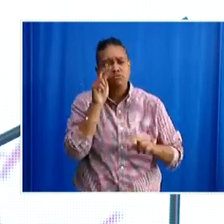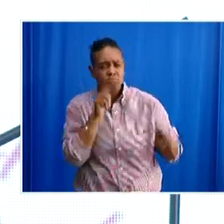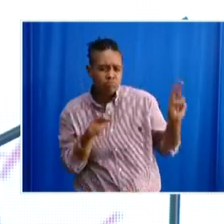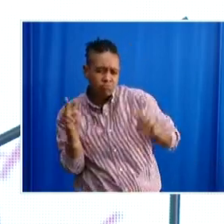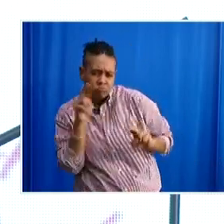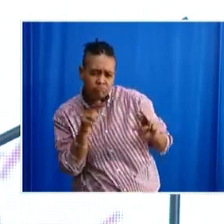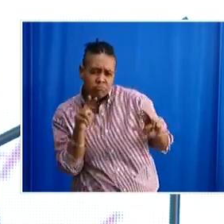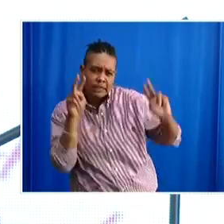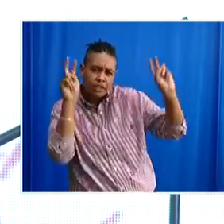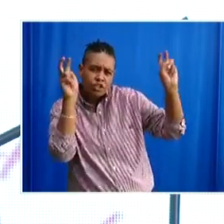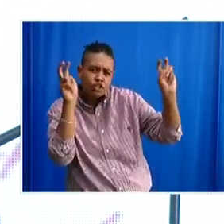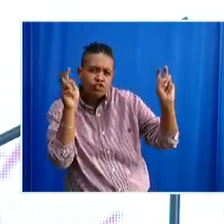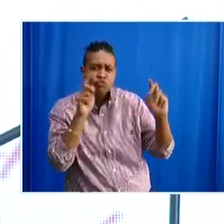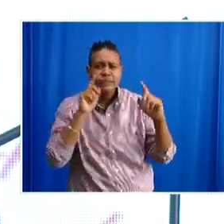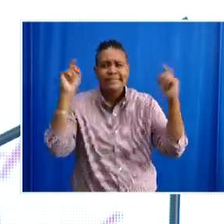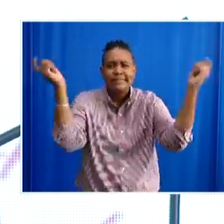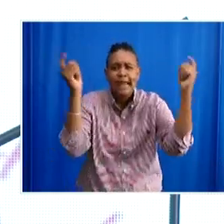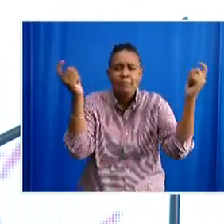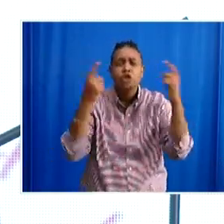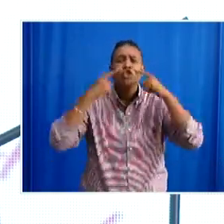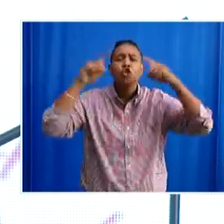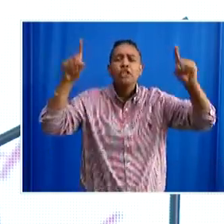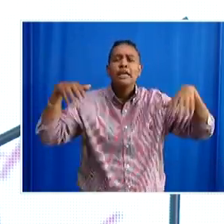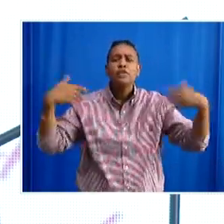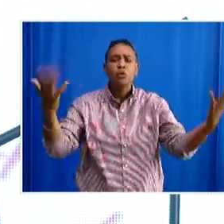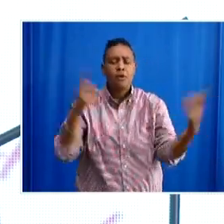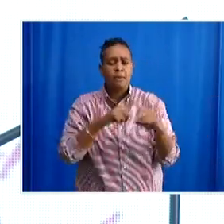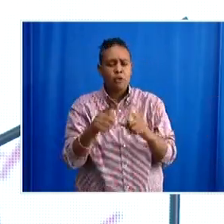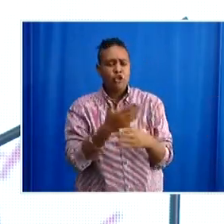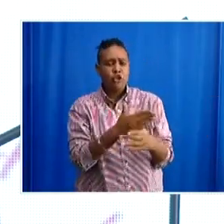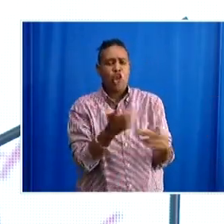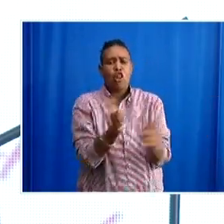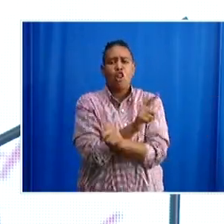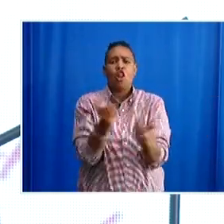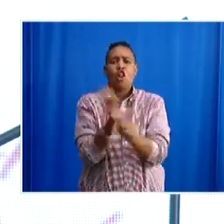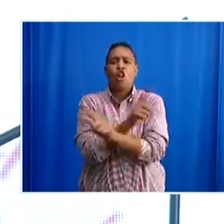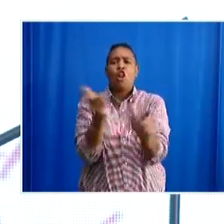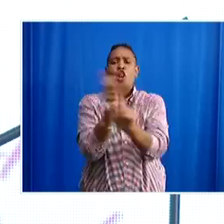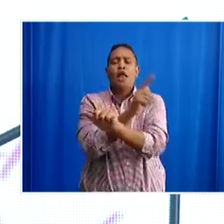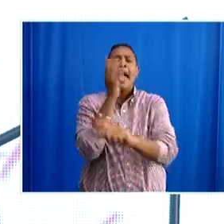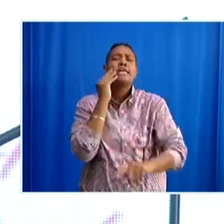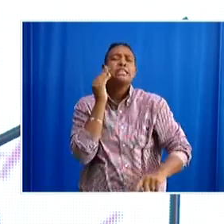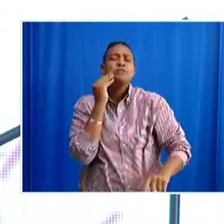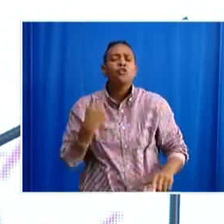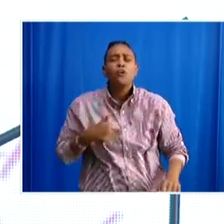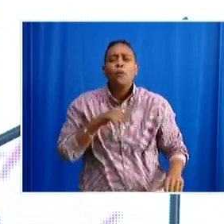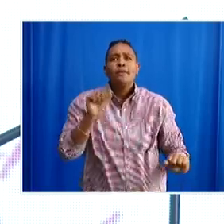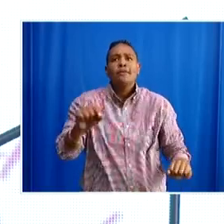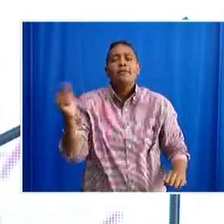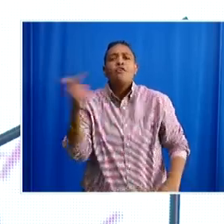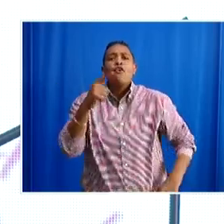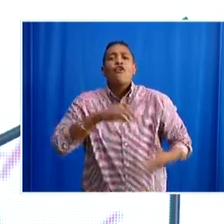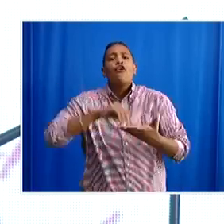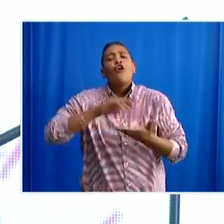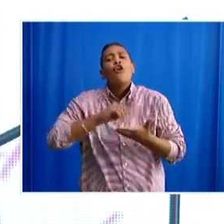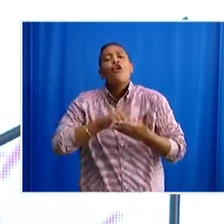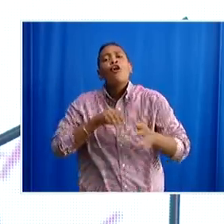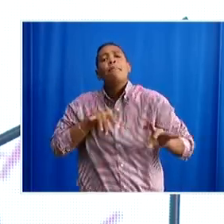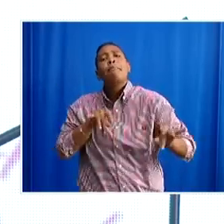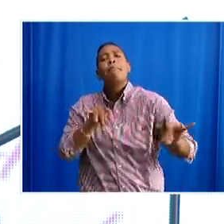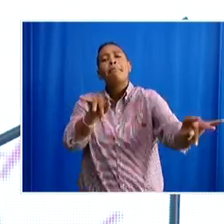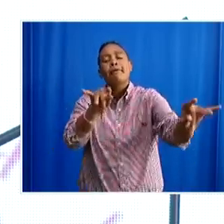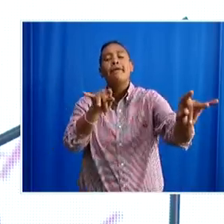issue, to celebrate some successes, but to share experiences so that we can all learn from each